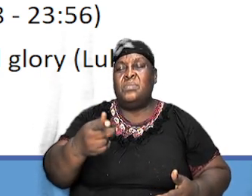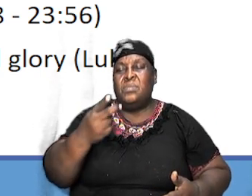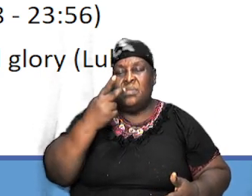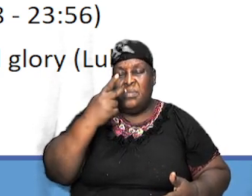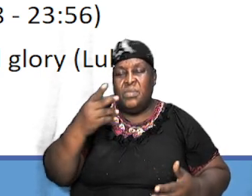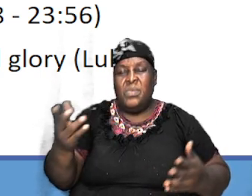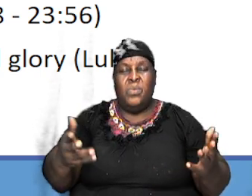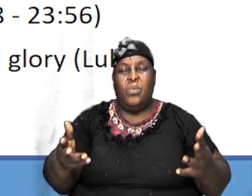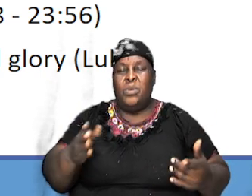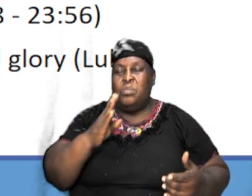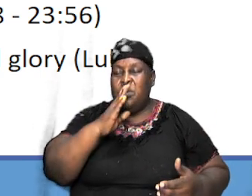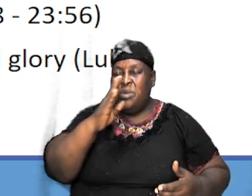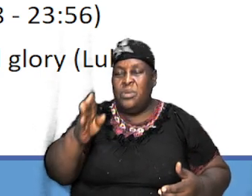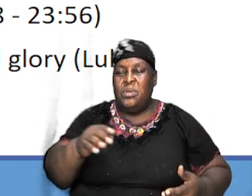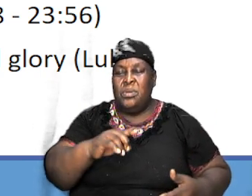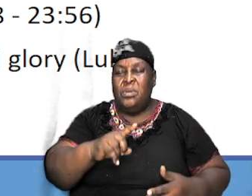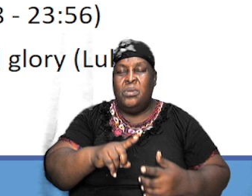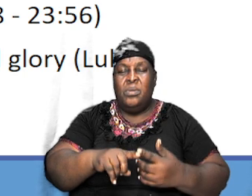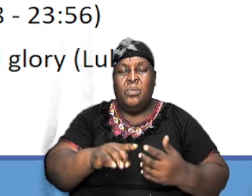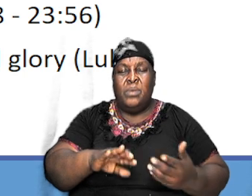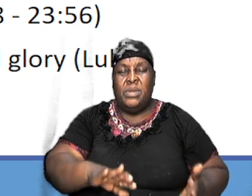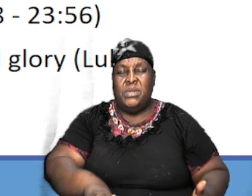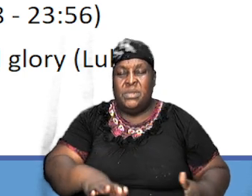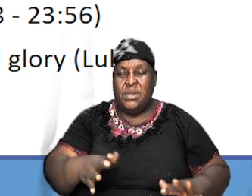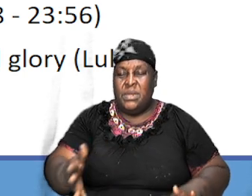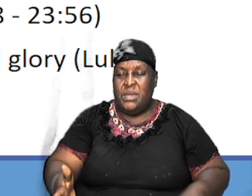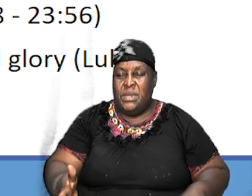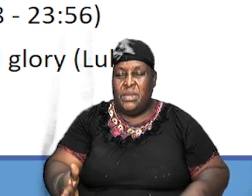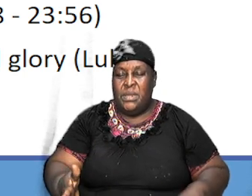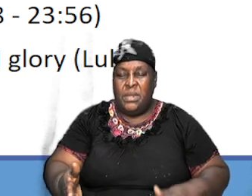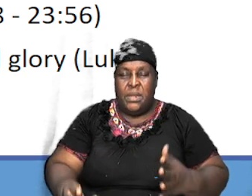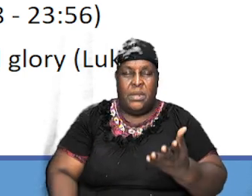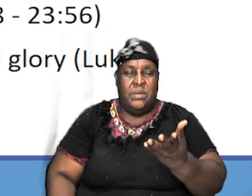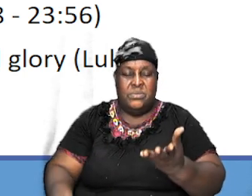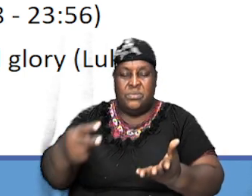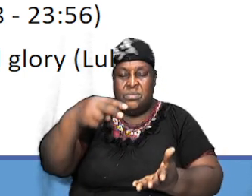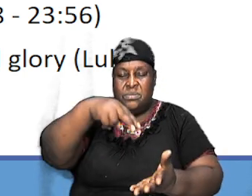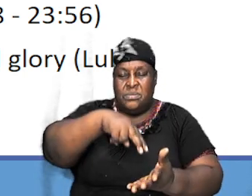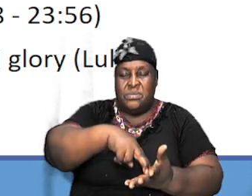be after we die and is resurrected. Next slide.